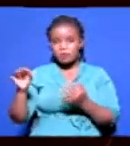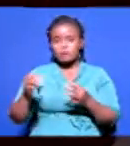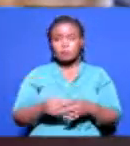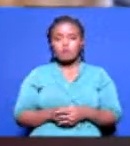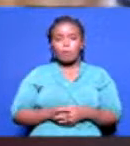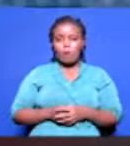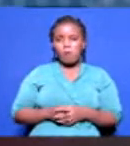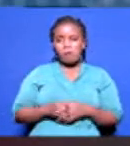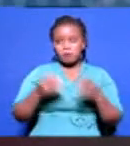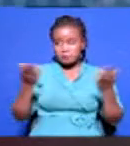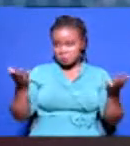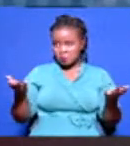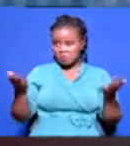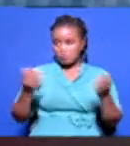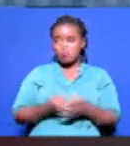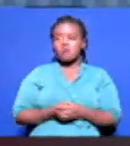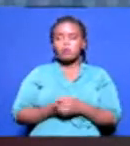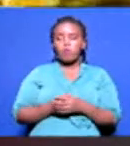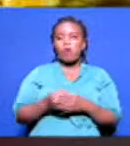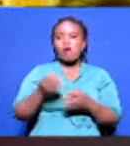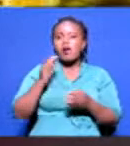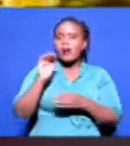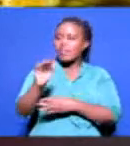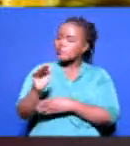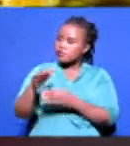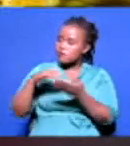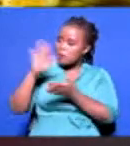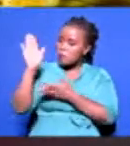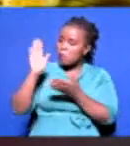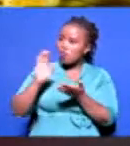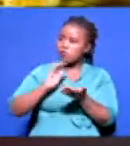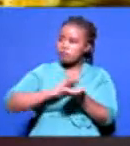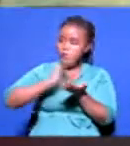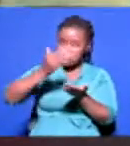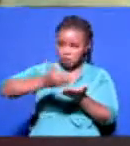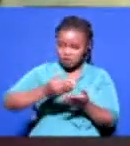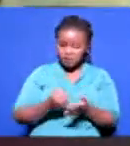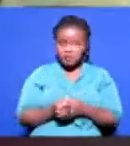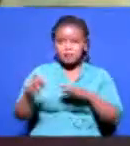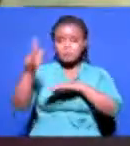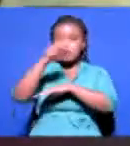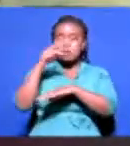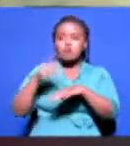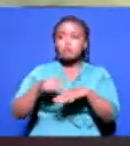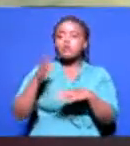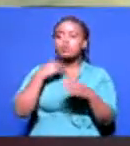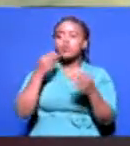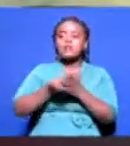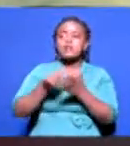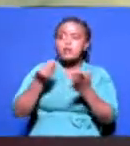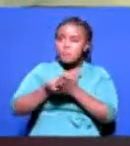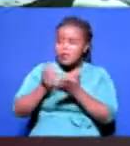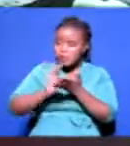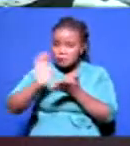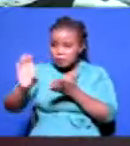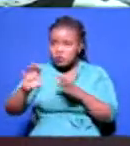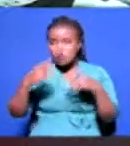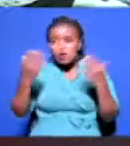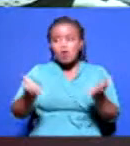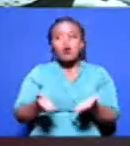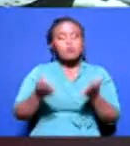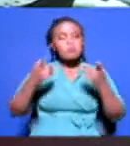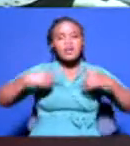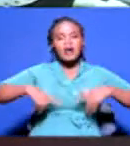Plus, seeking more funds, head teachers want capitation increased or be allowed to hike school fees.